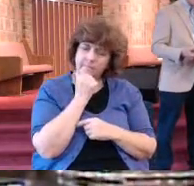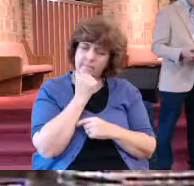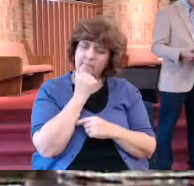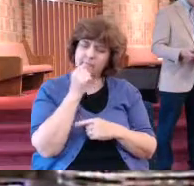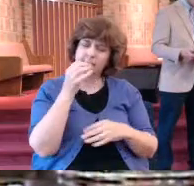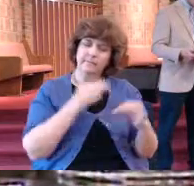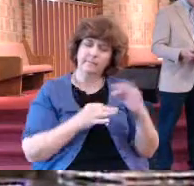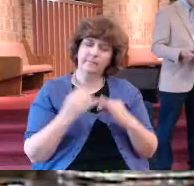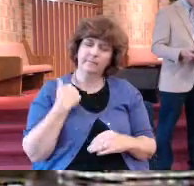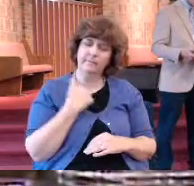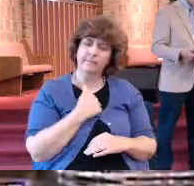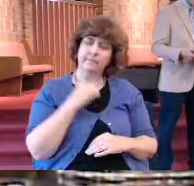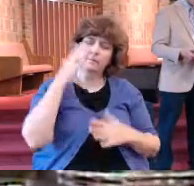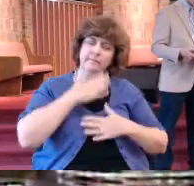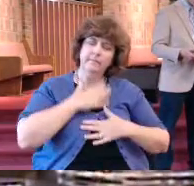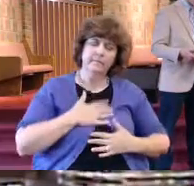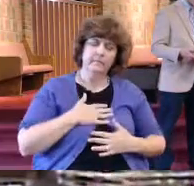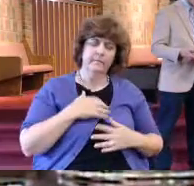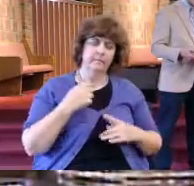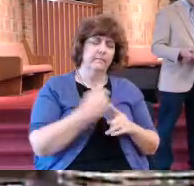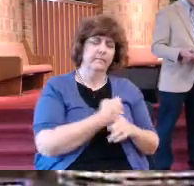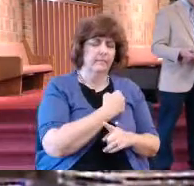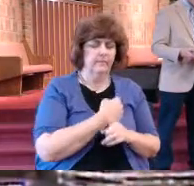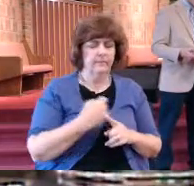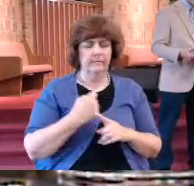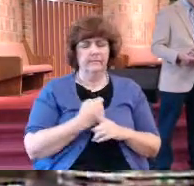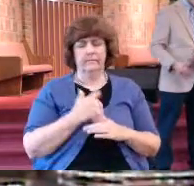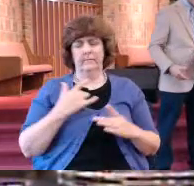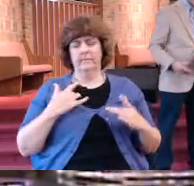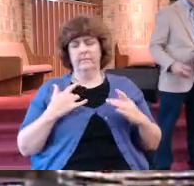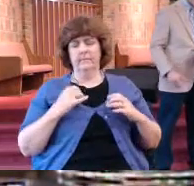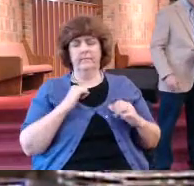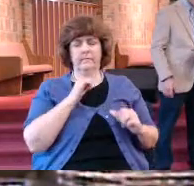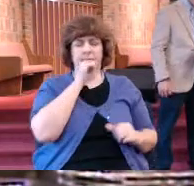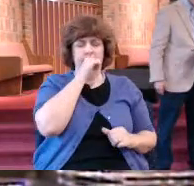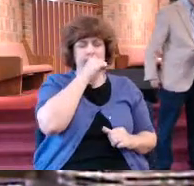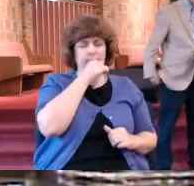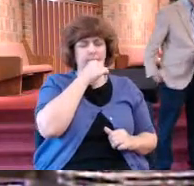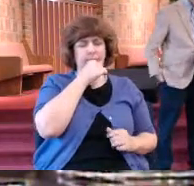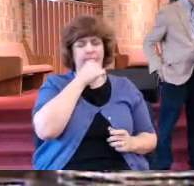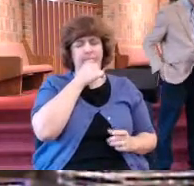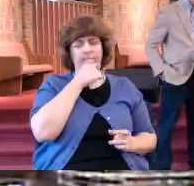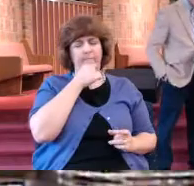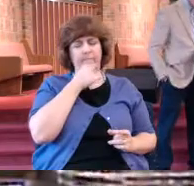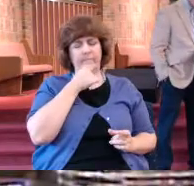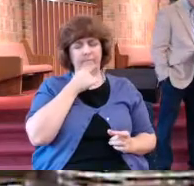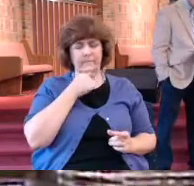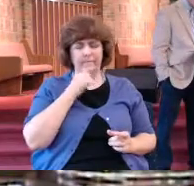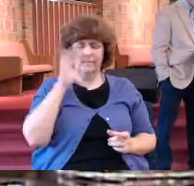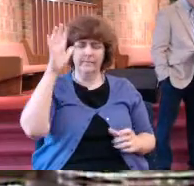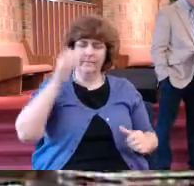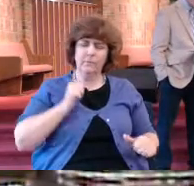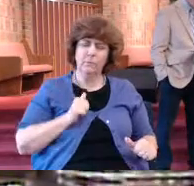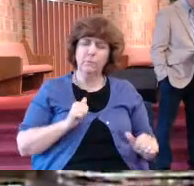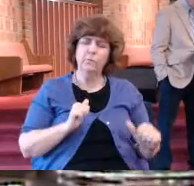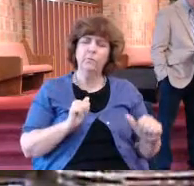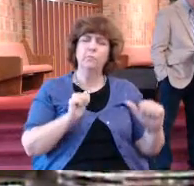endured. As we think about the magnitude of his sacrifice, and what he's done for